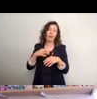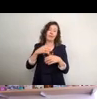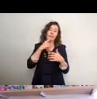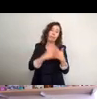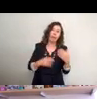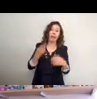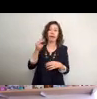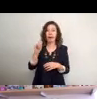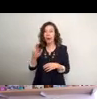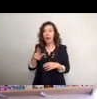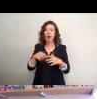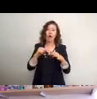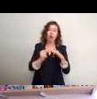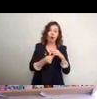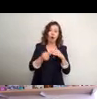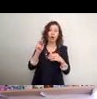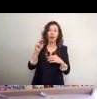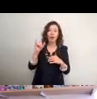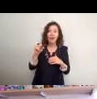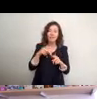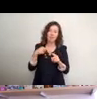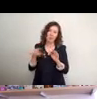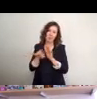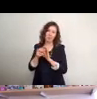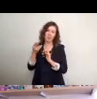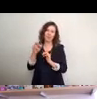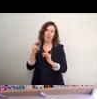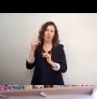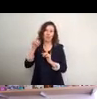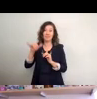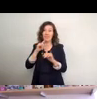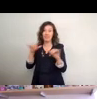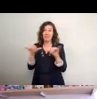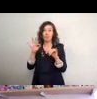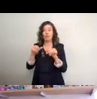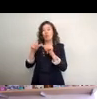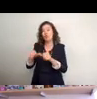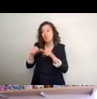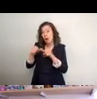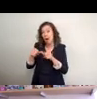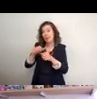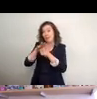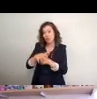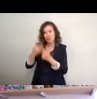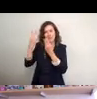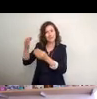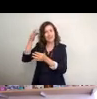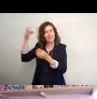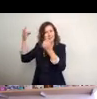we chose hair as it is a measure of chronic stress roughly equatable to the last 3 months